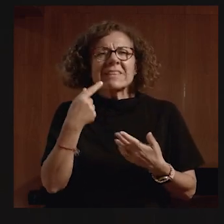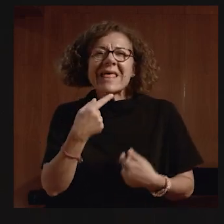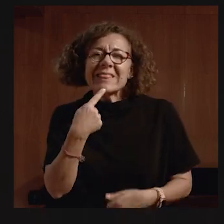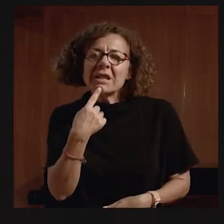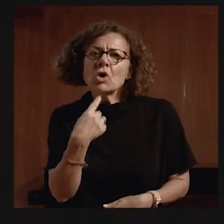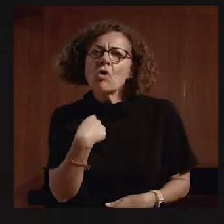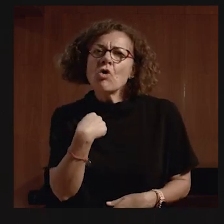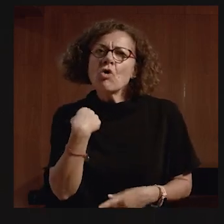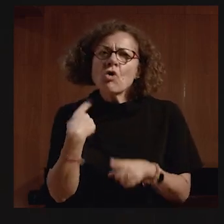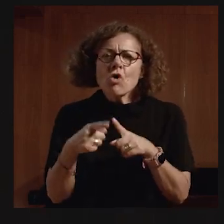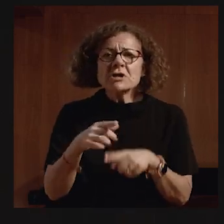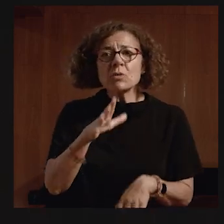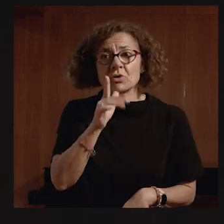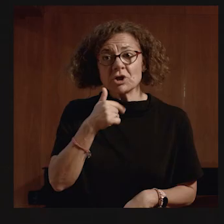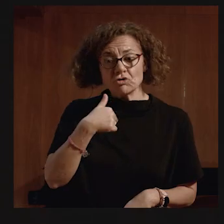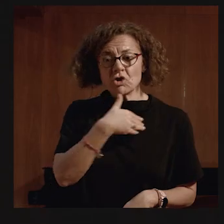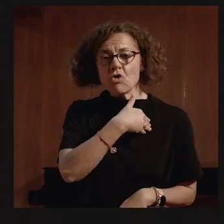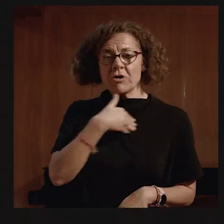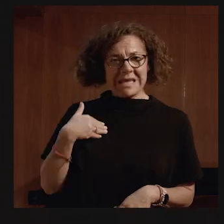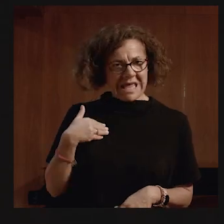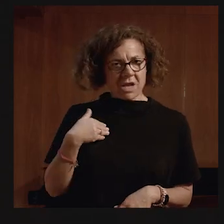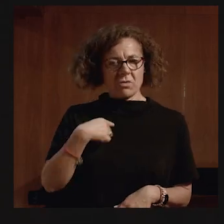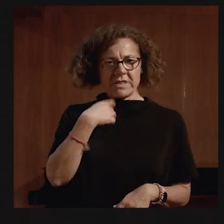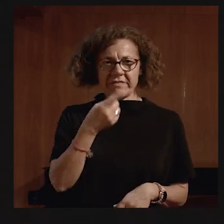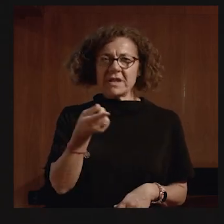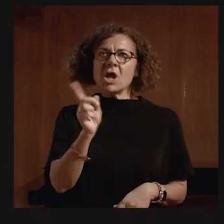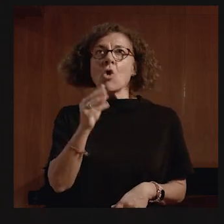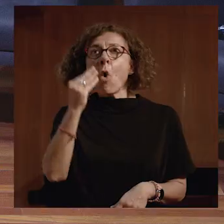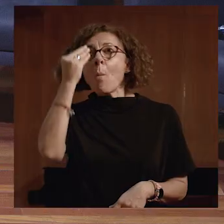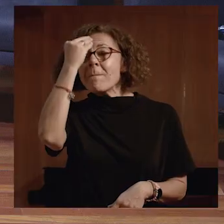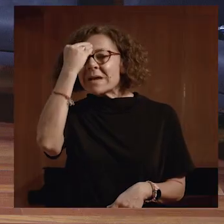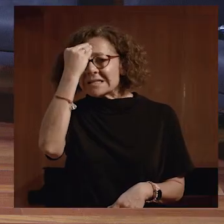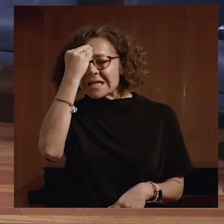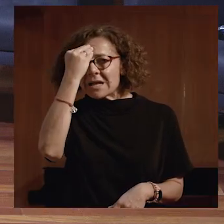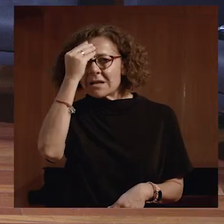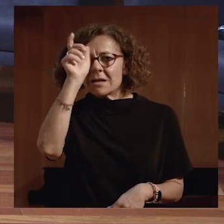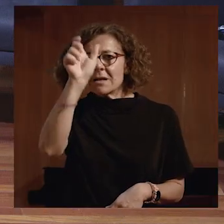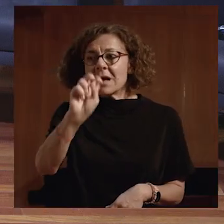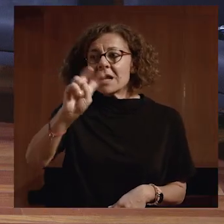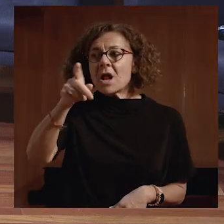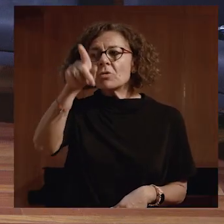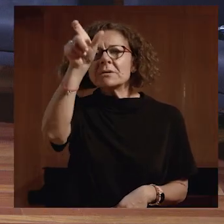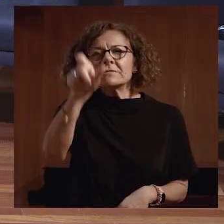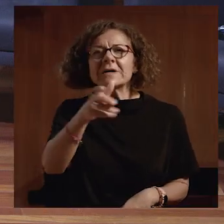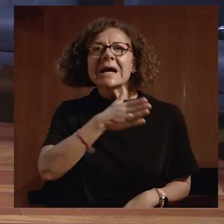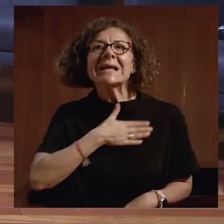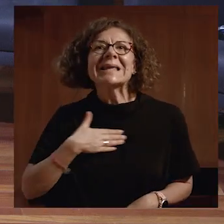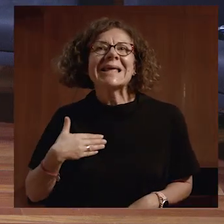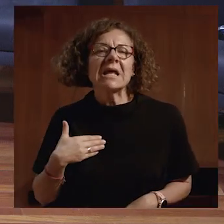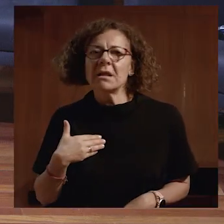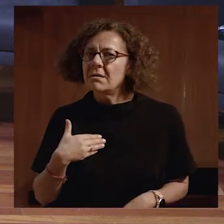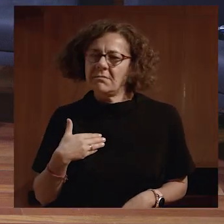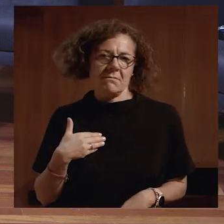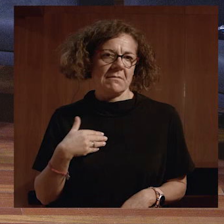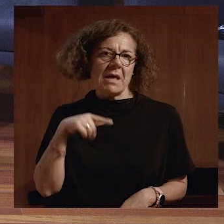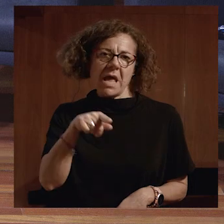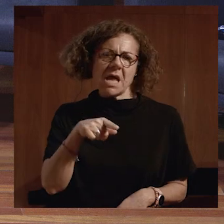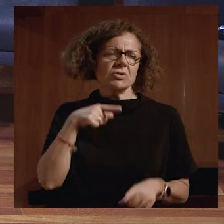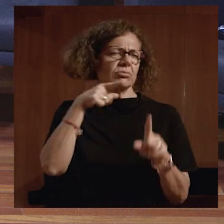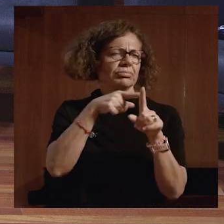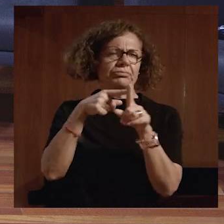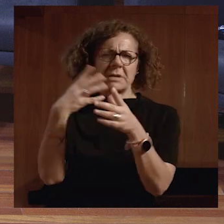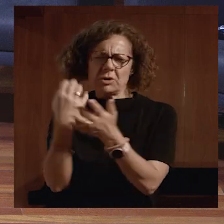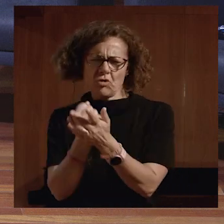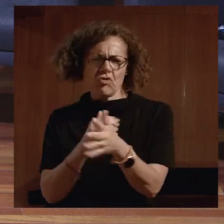you want to receive. It's very, very important. This applies to everything. Social media, it applies to